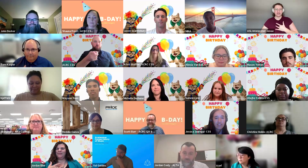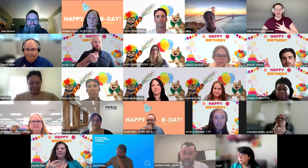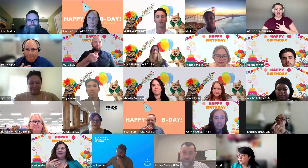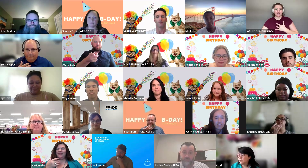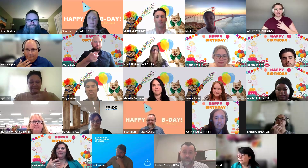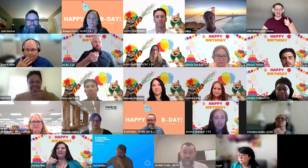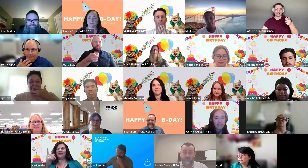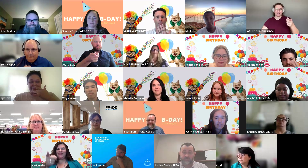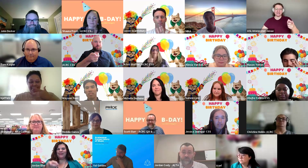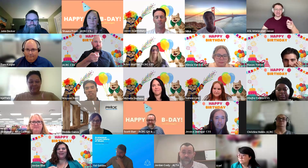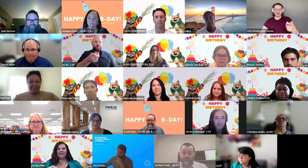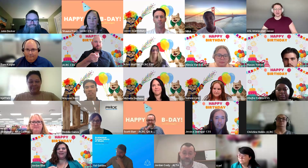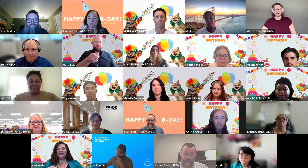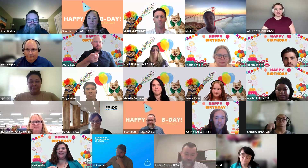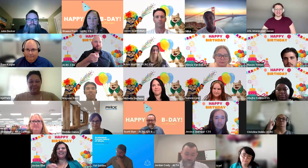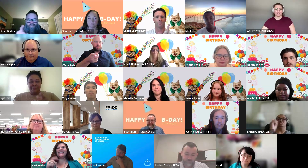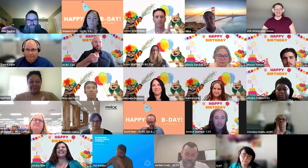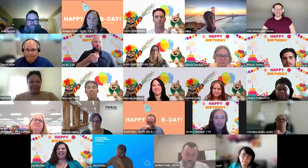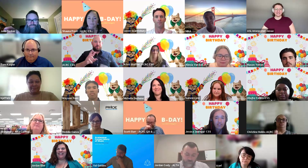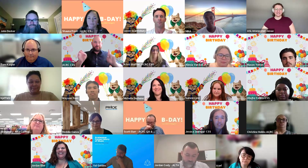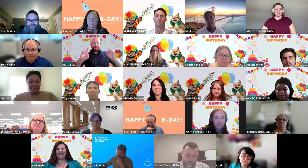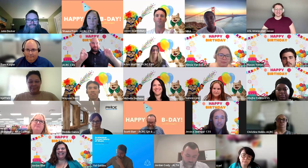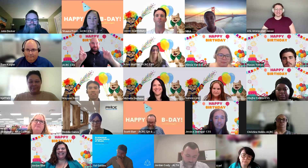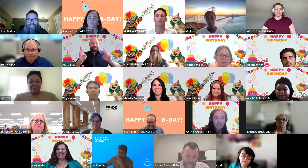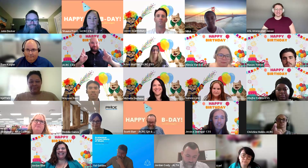So birthday, and then to you.